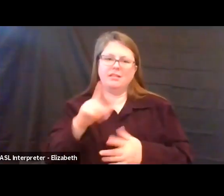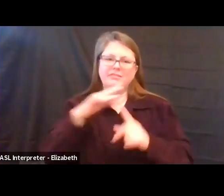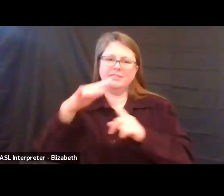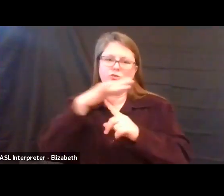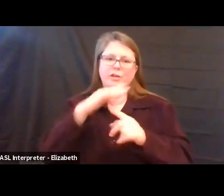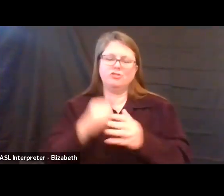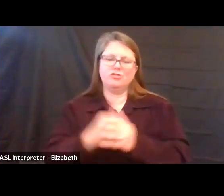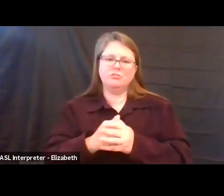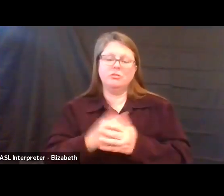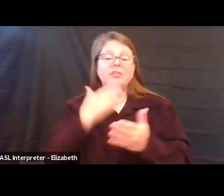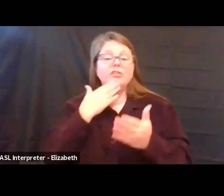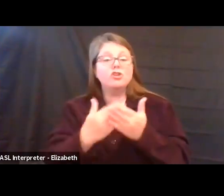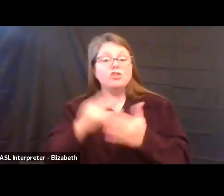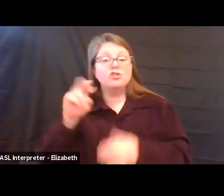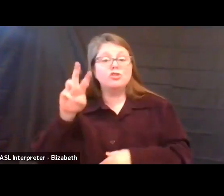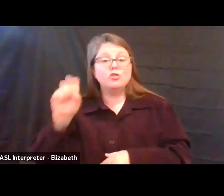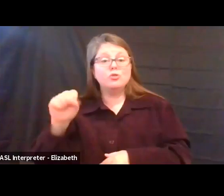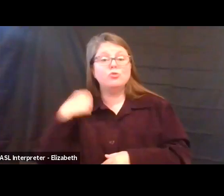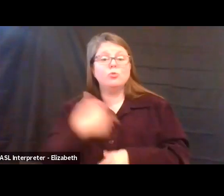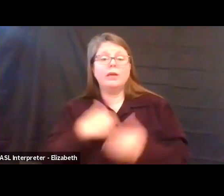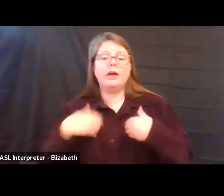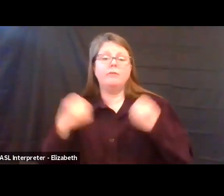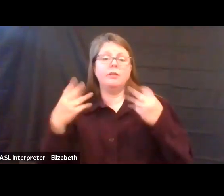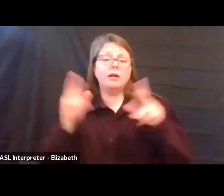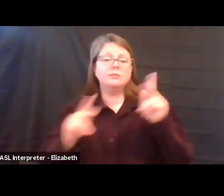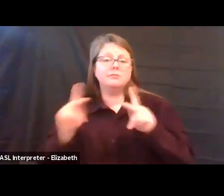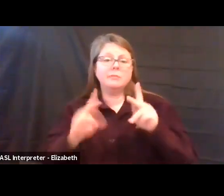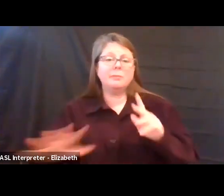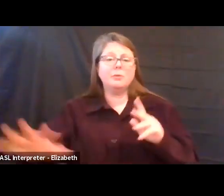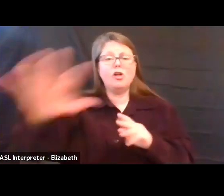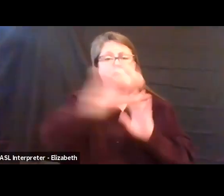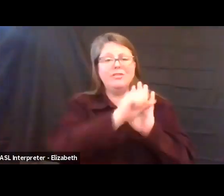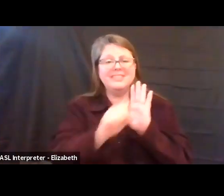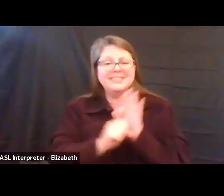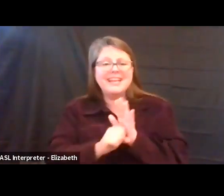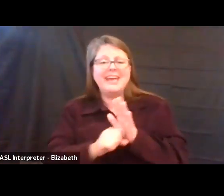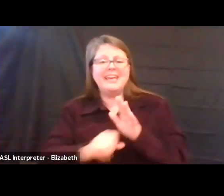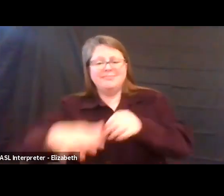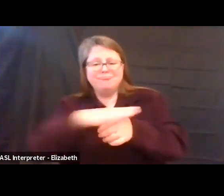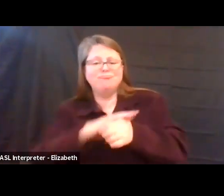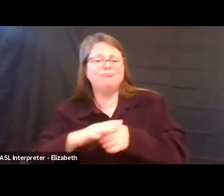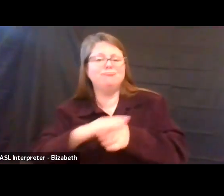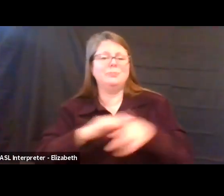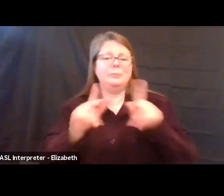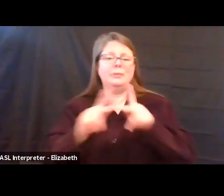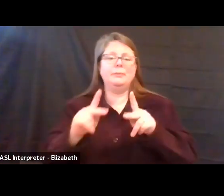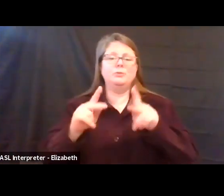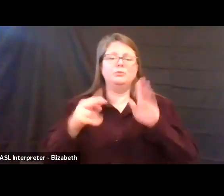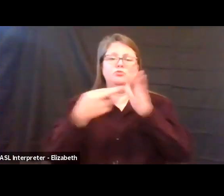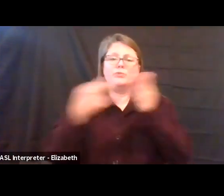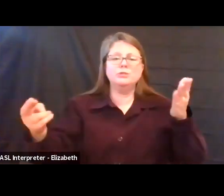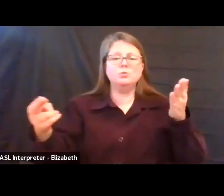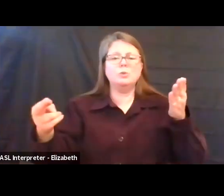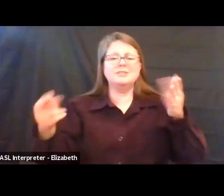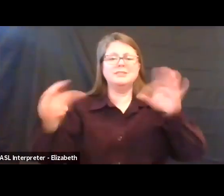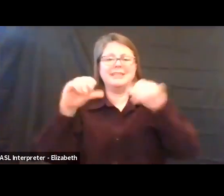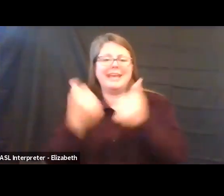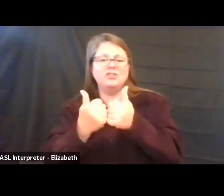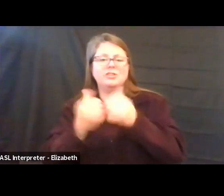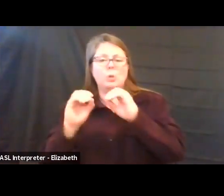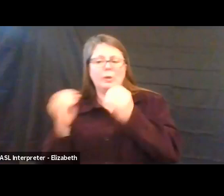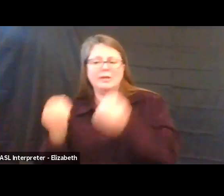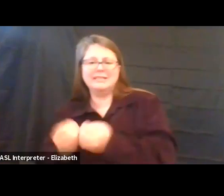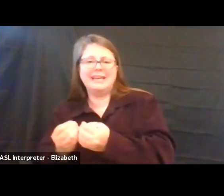people across the state, lots of experts, lots of resources, lots of organizations that are there to help us. And I think we